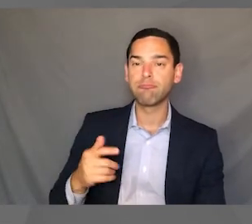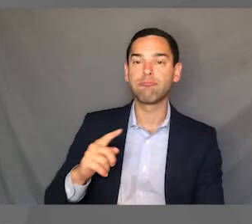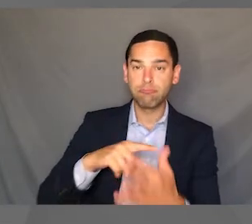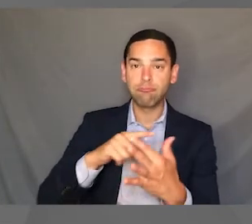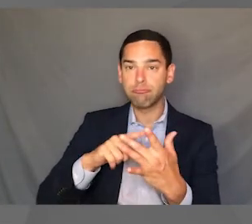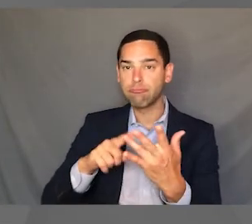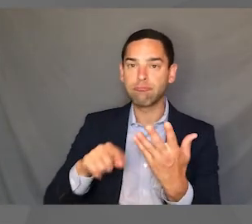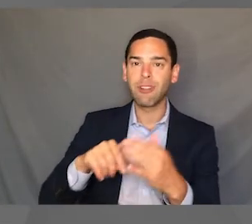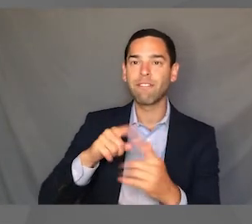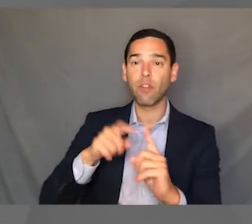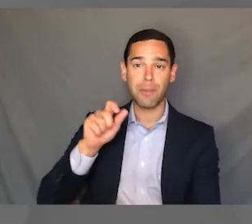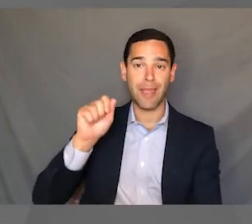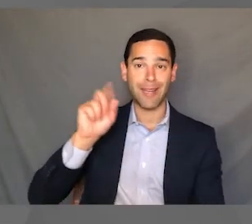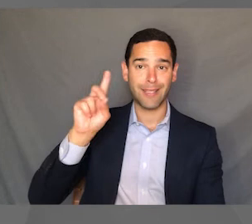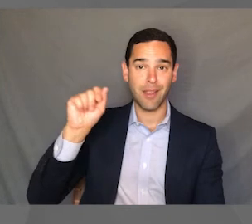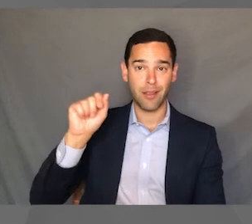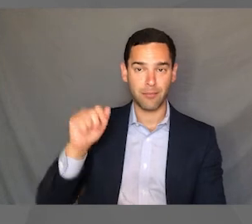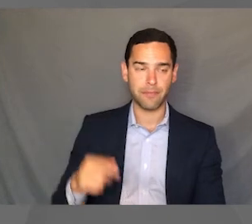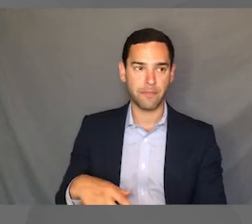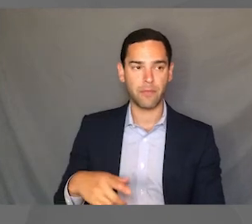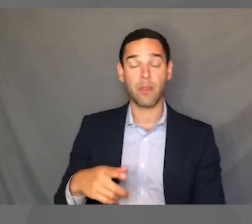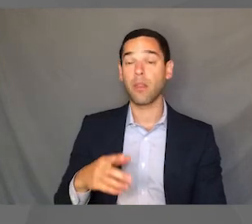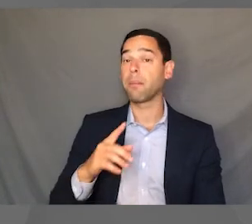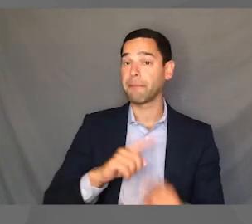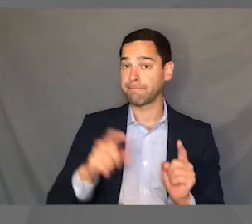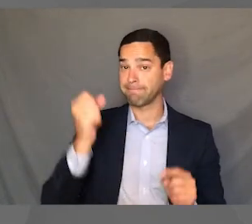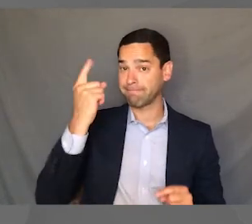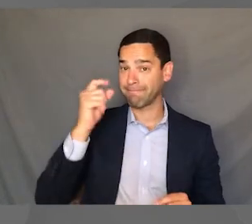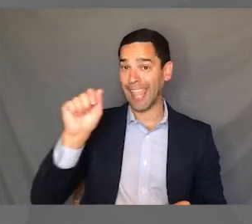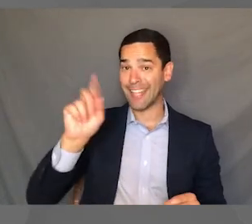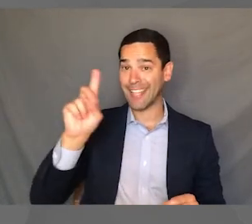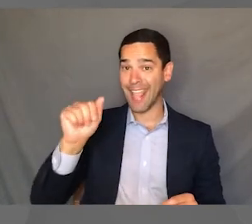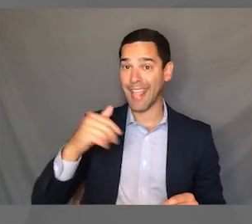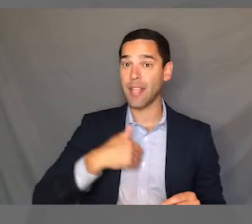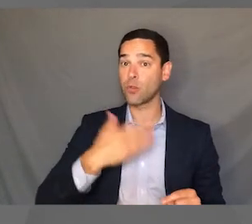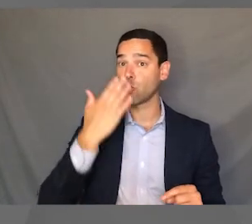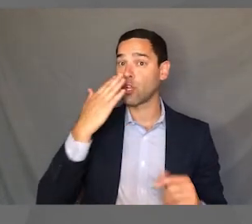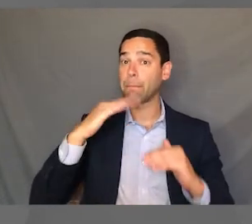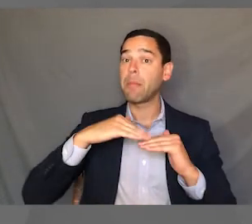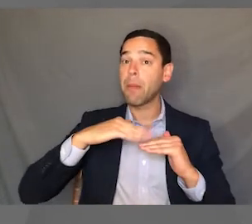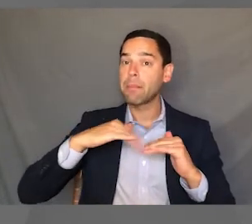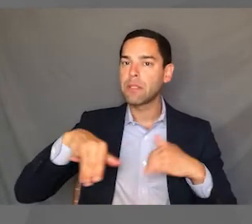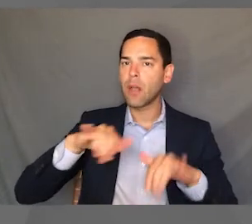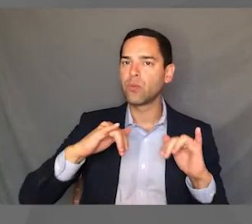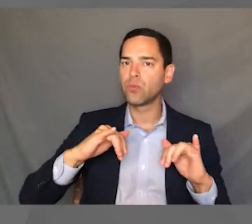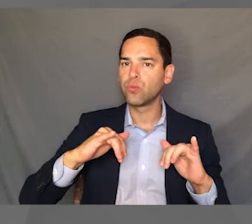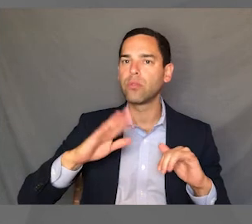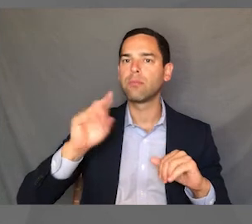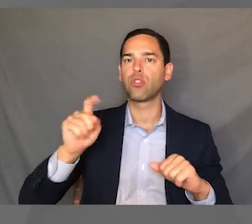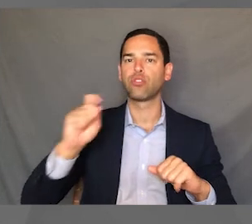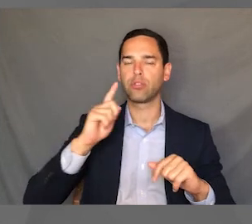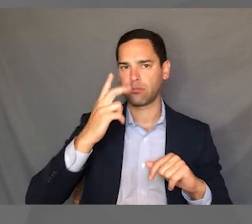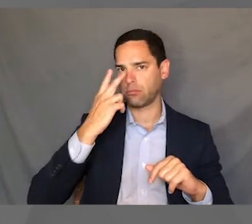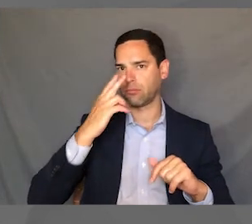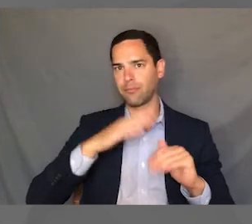but also understand that the ADA sets a great standard, but you really should look at expanding it beyond the ADA. The